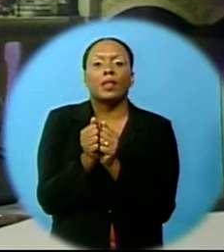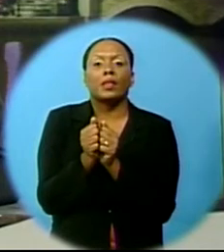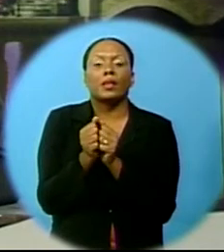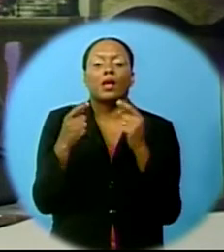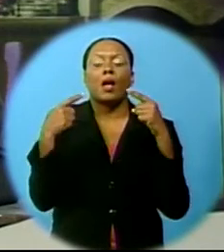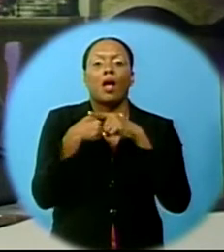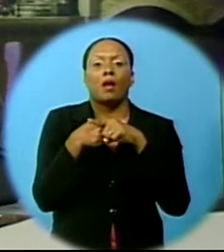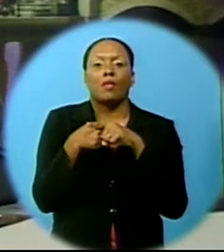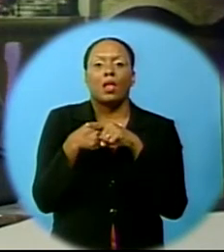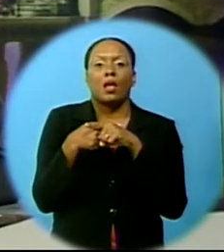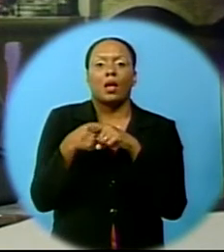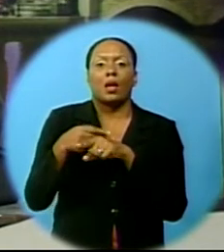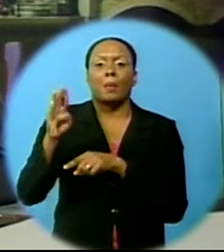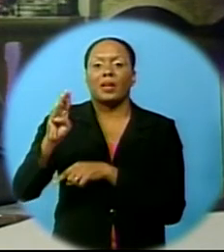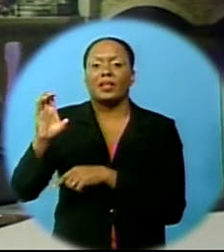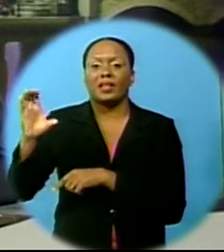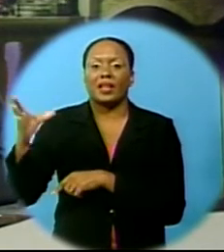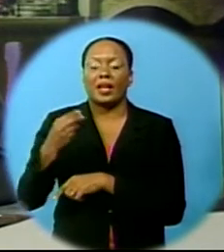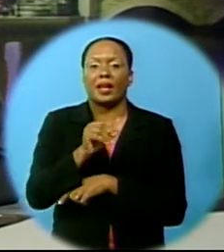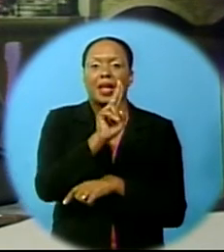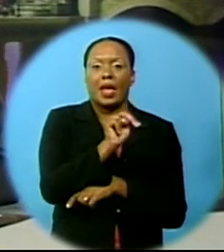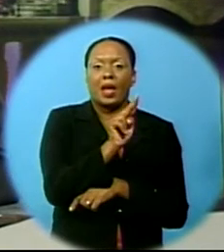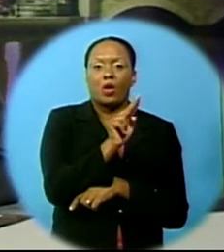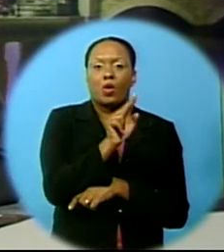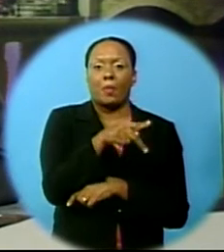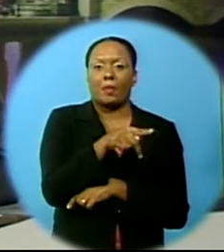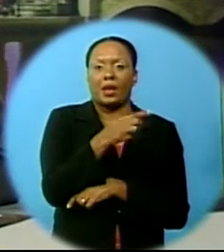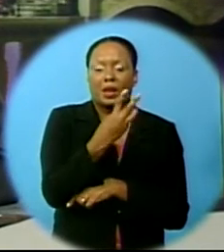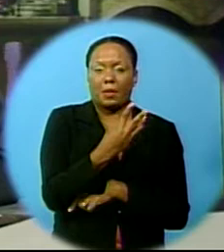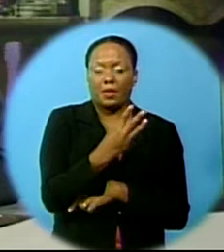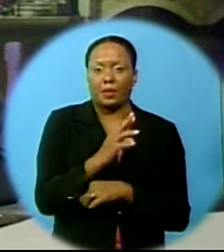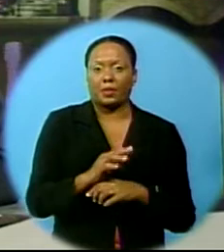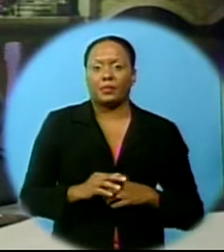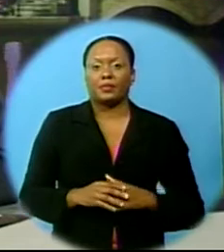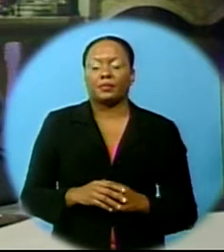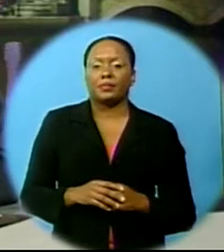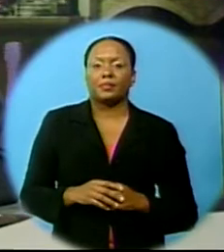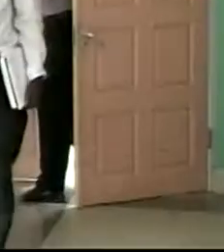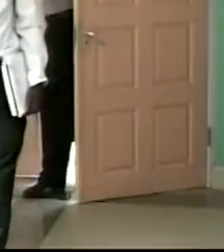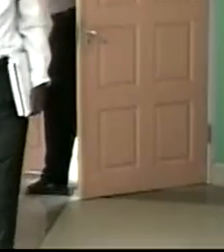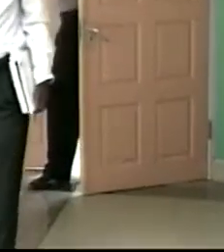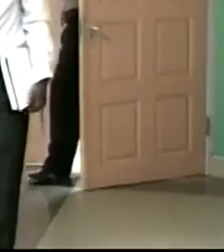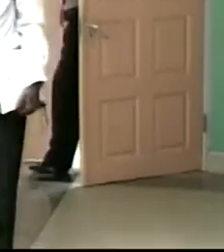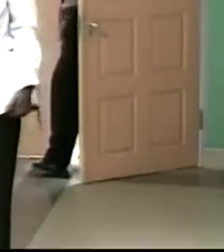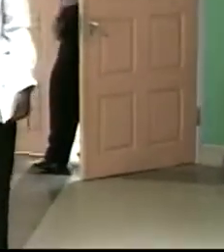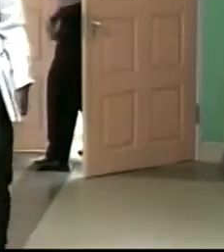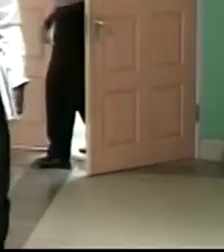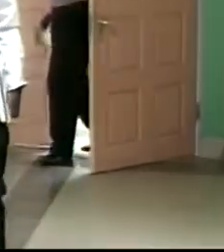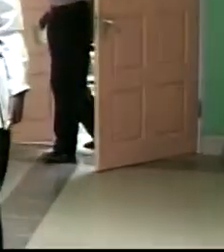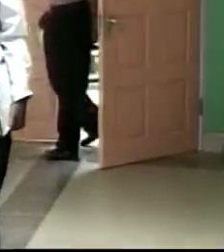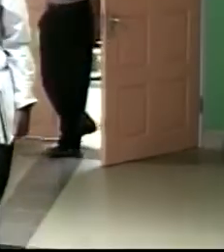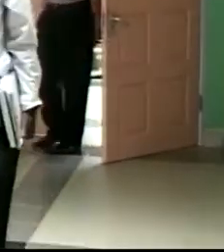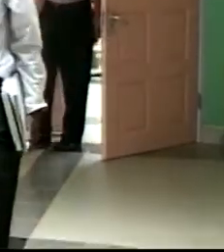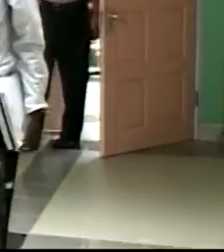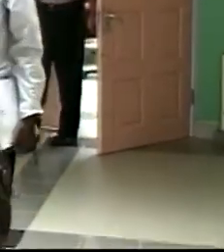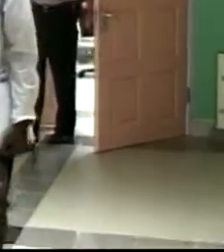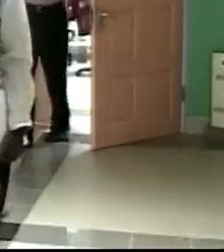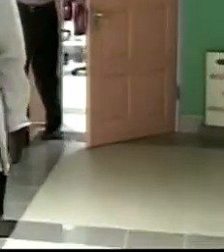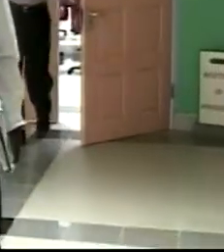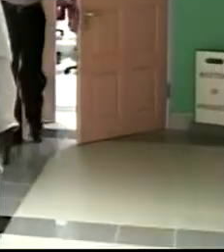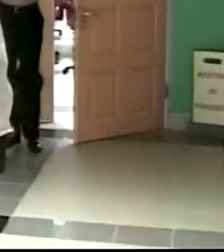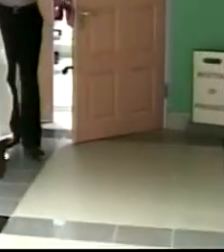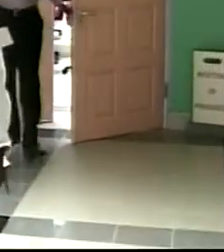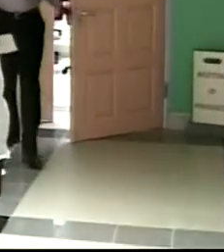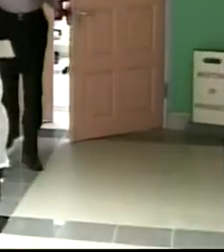between the Barbados Community College and the National Union of Public Workers. This is according to BCC Principal Dr. Gladstone Best following last